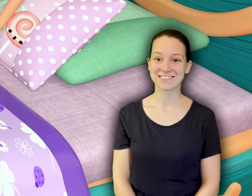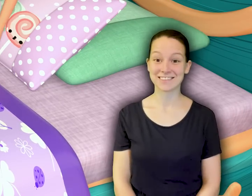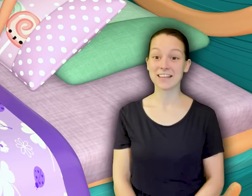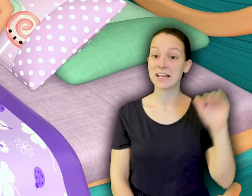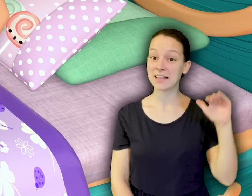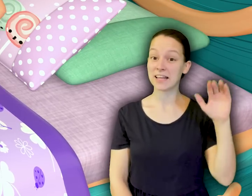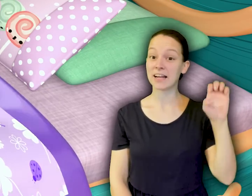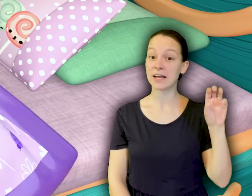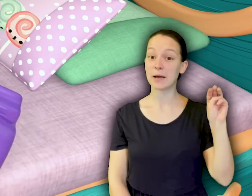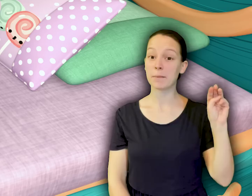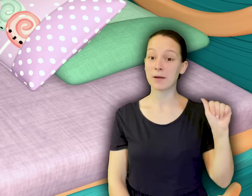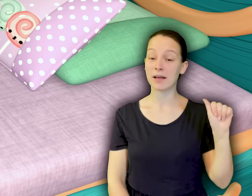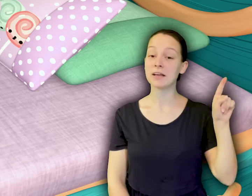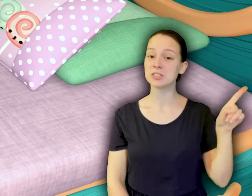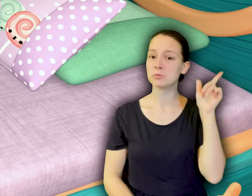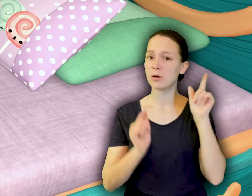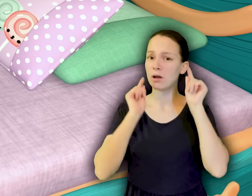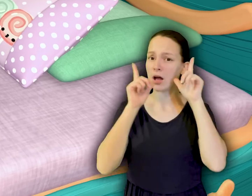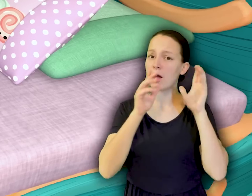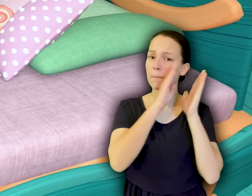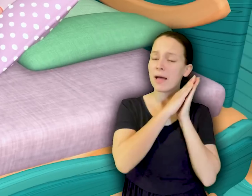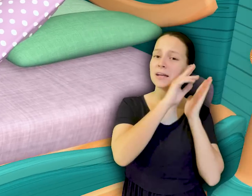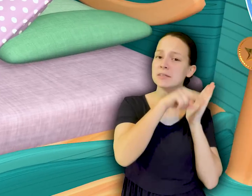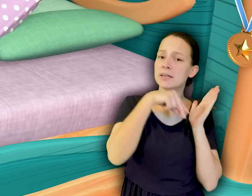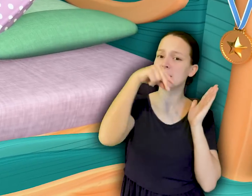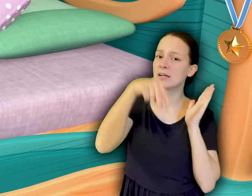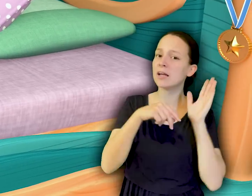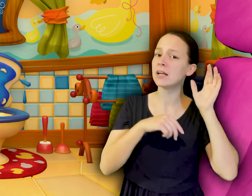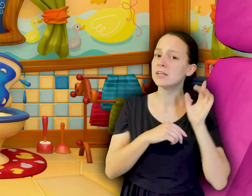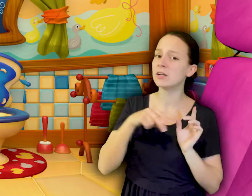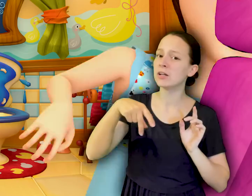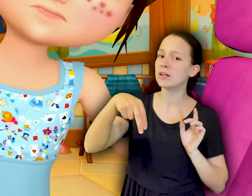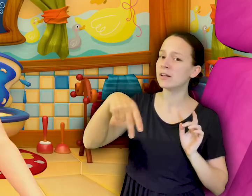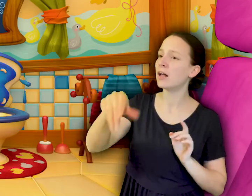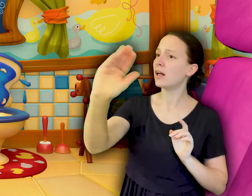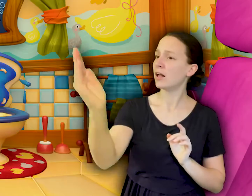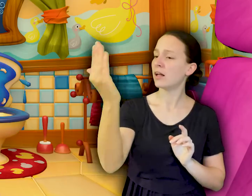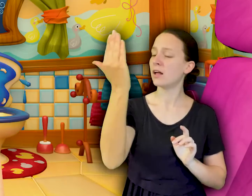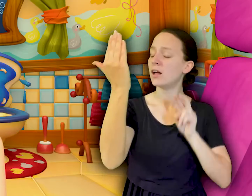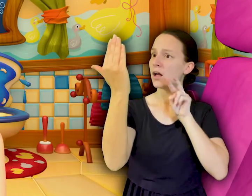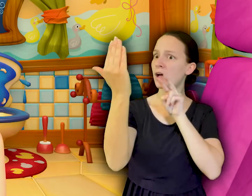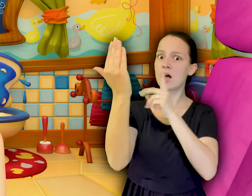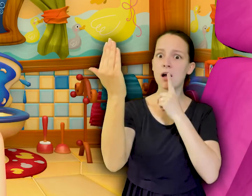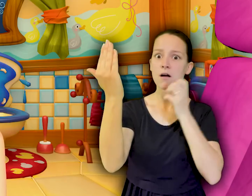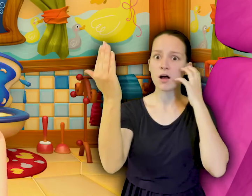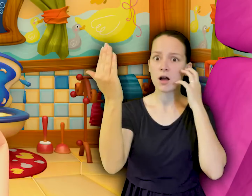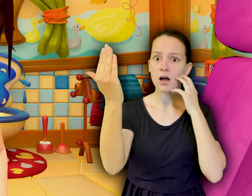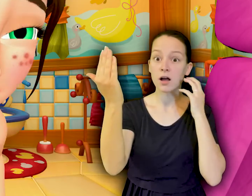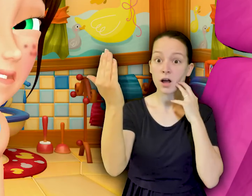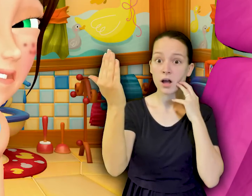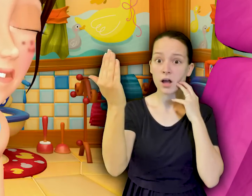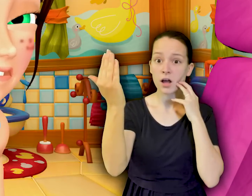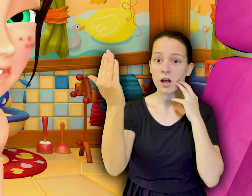sick little Emma woke up and she got out of bed then she looked at her face all